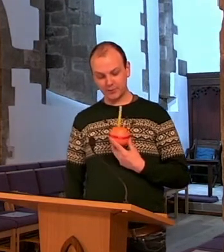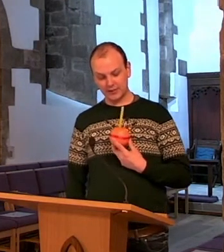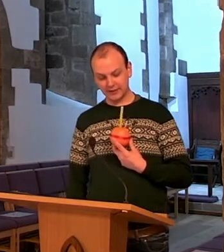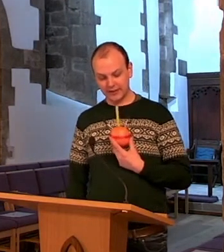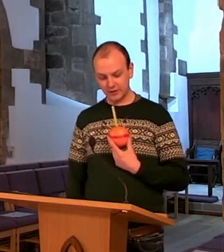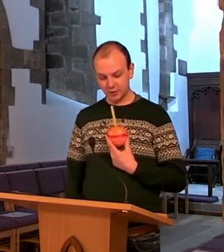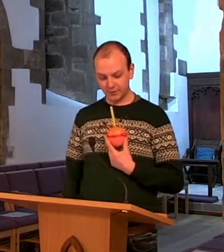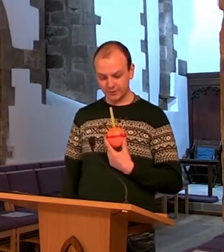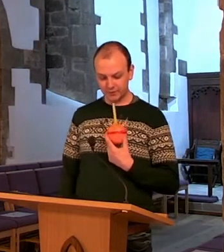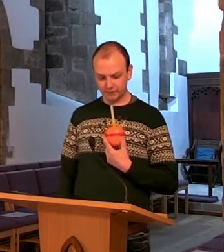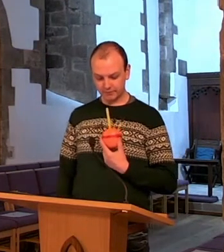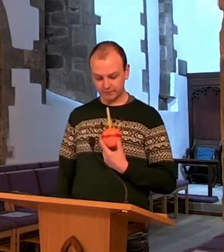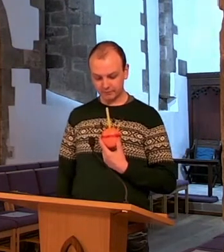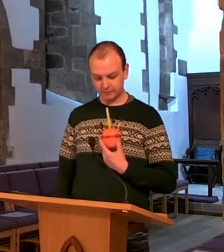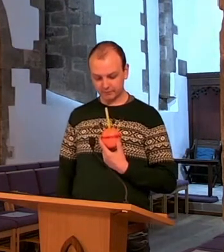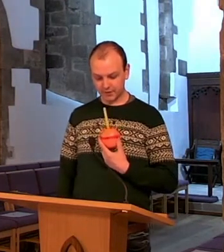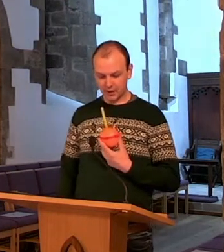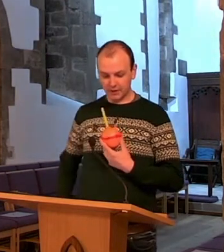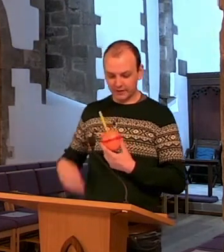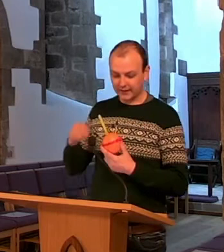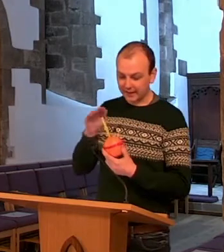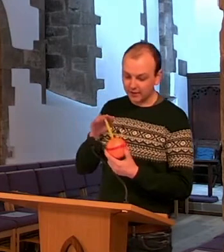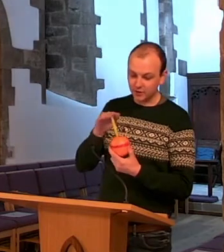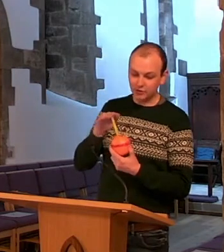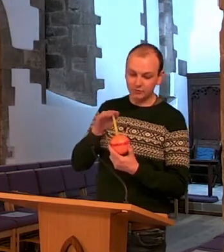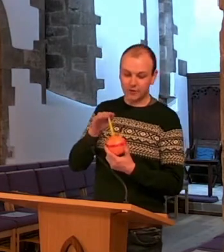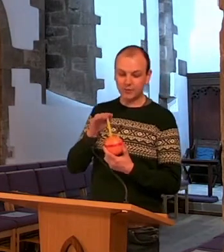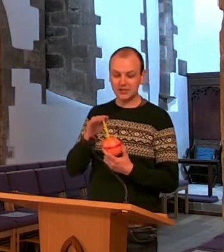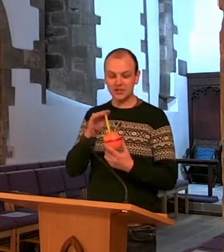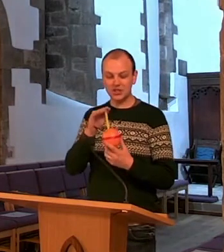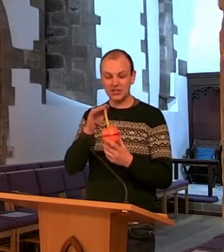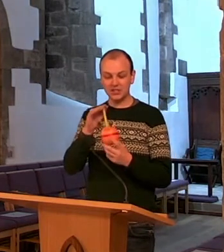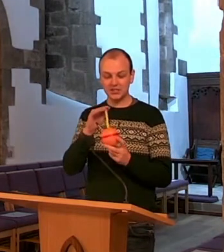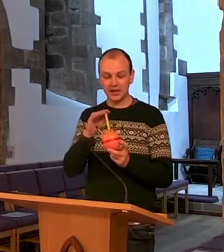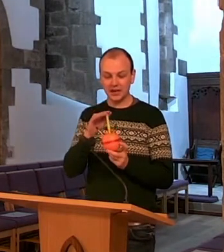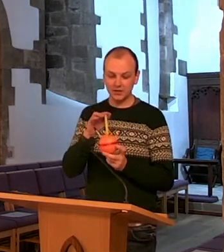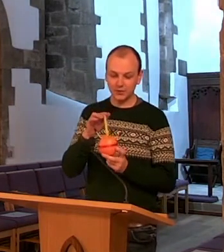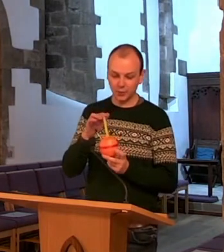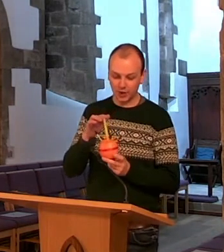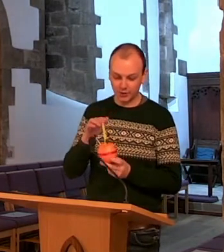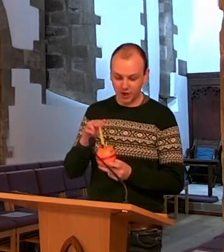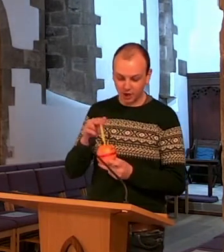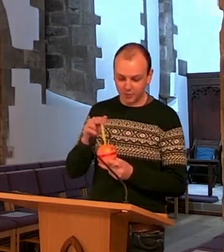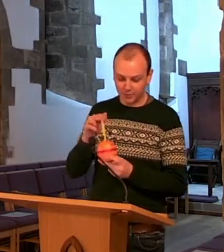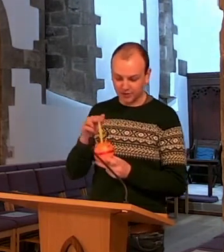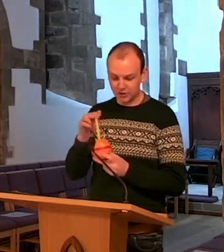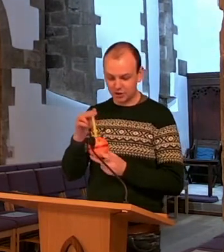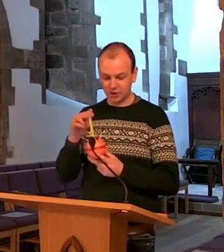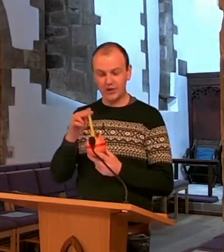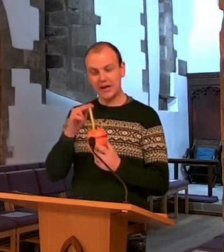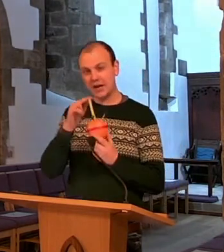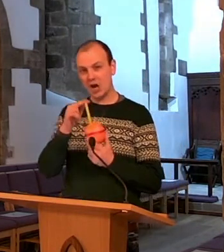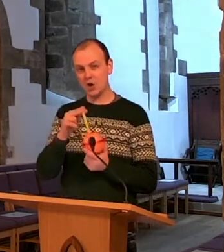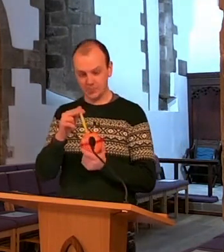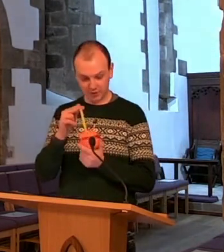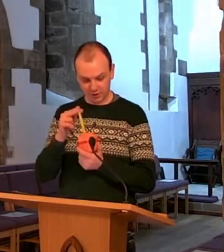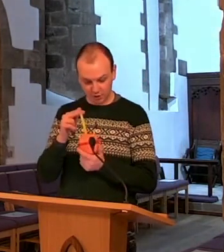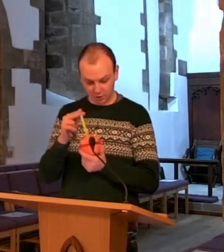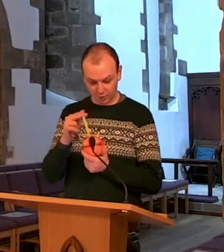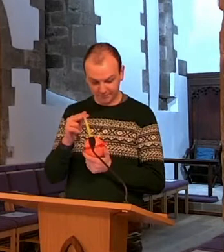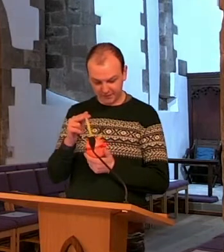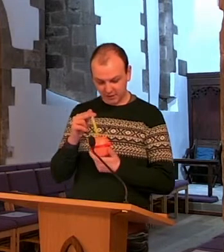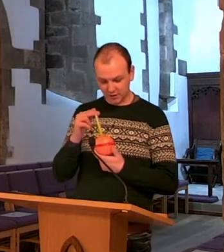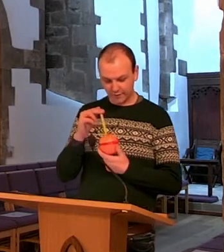to represent the candle. The candle represents Jesus, the light of the world, who brings joy and hope